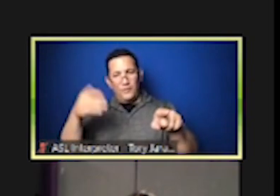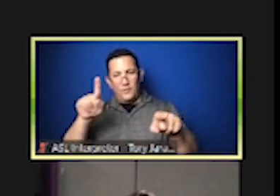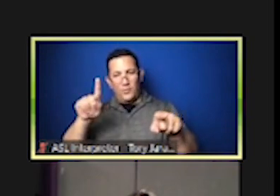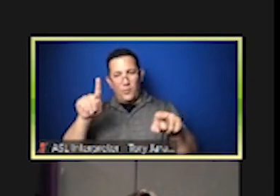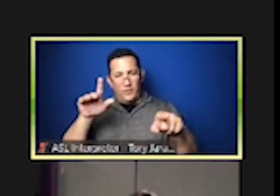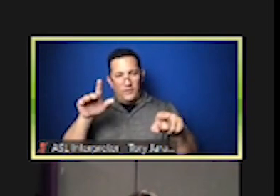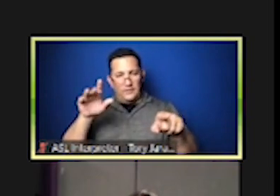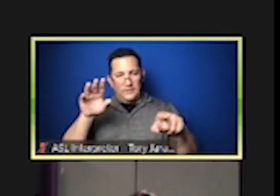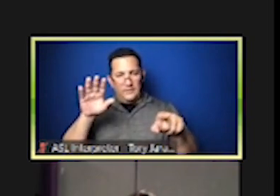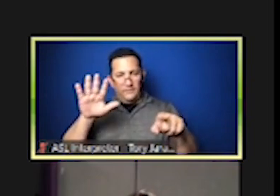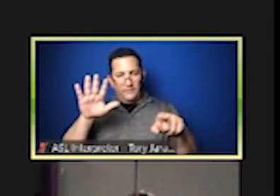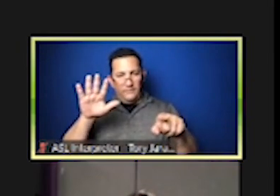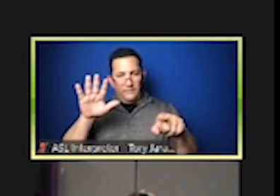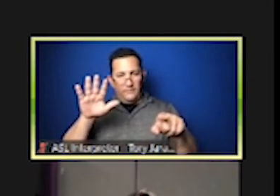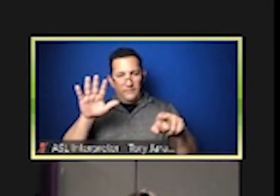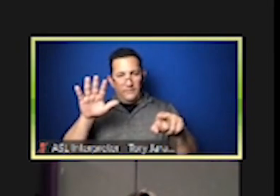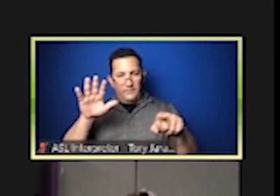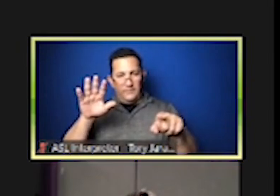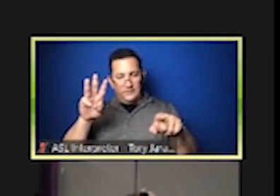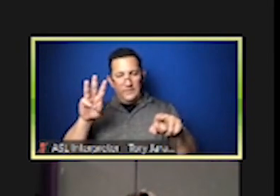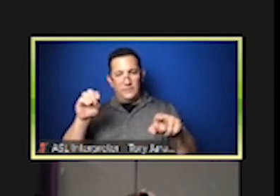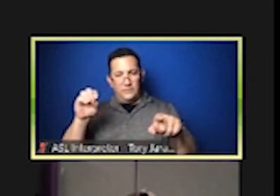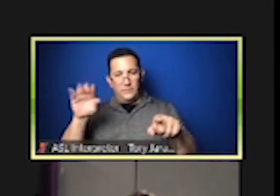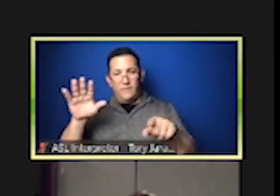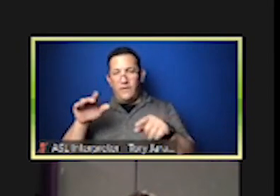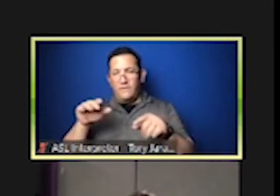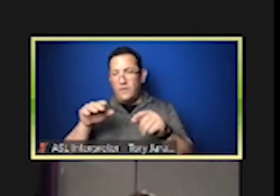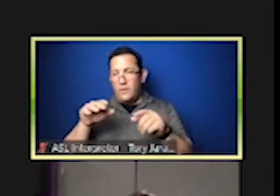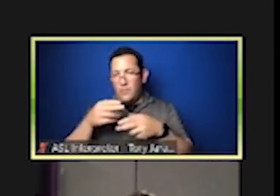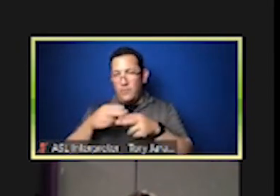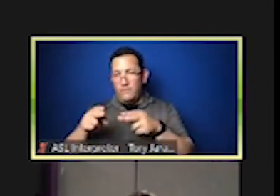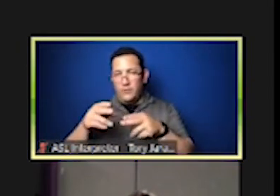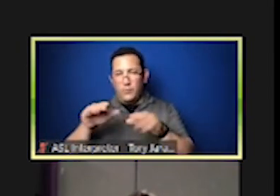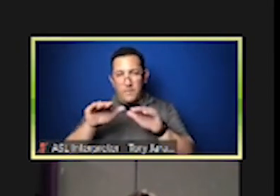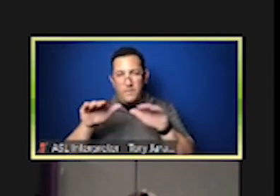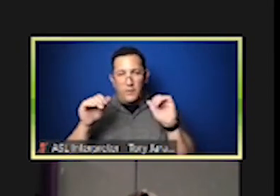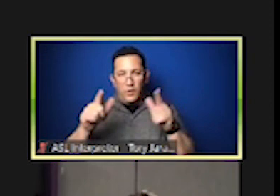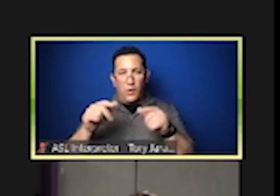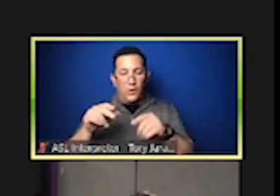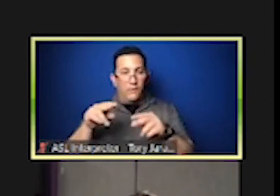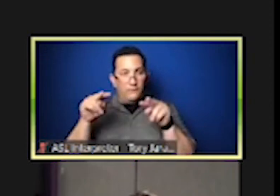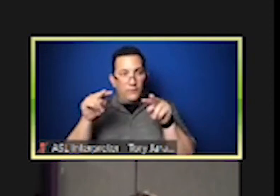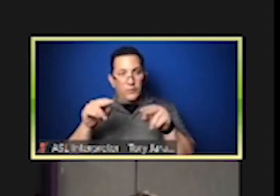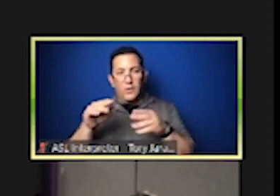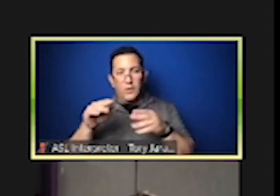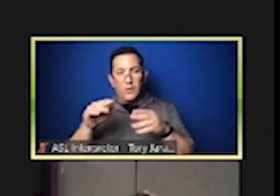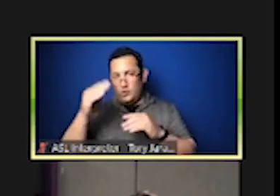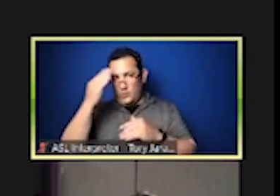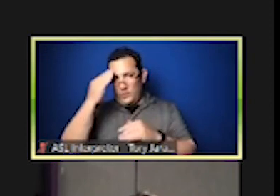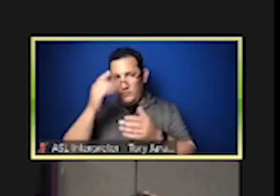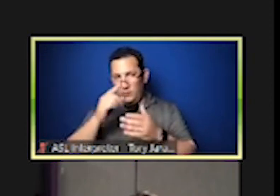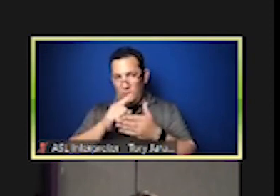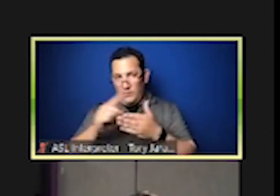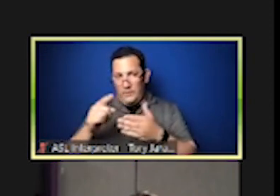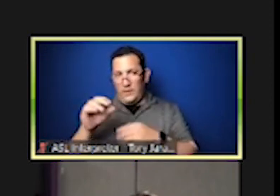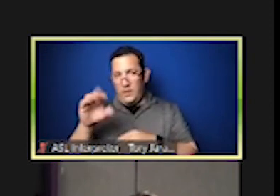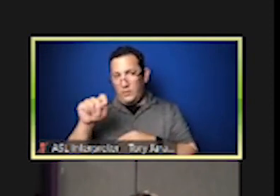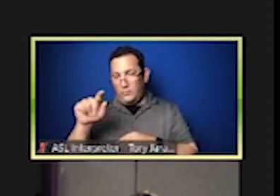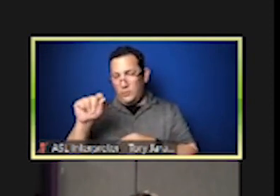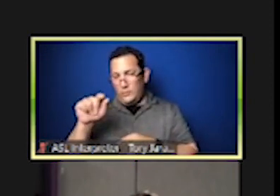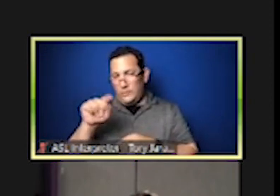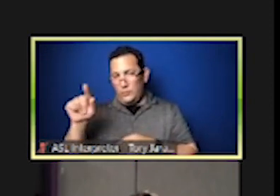washoschools.net/page/16005. Briefly, I'm going to remind our viewers that College Awareness Week starts next week, October